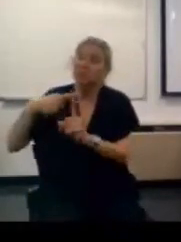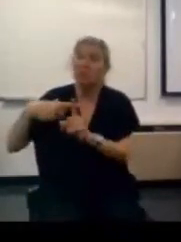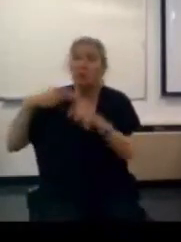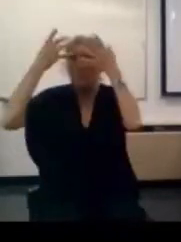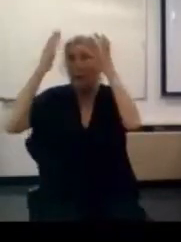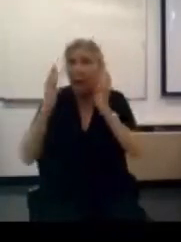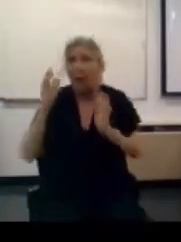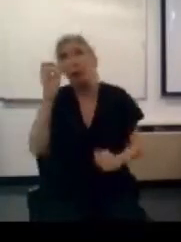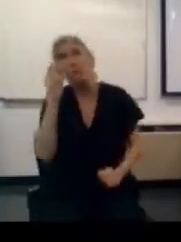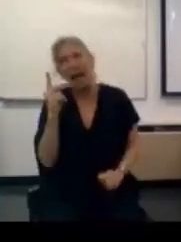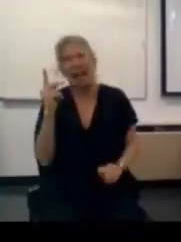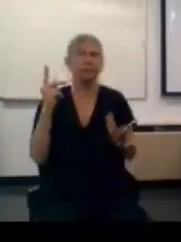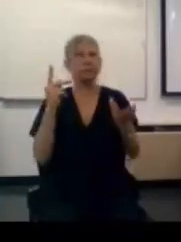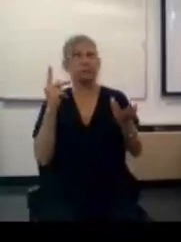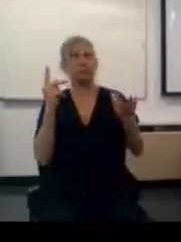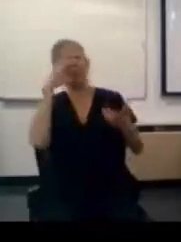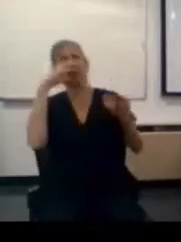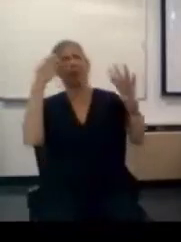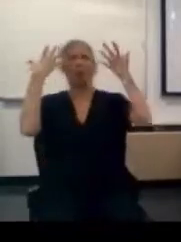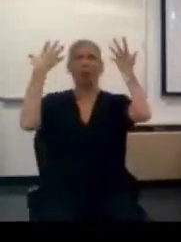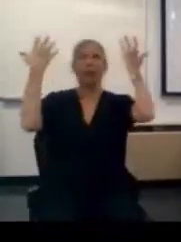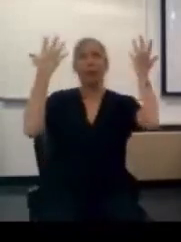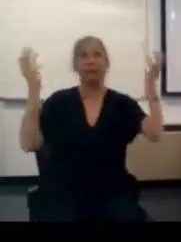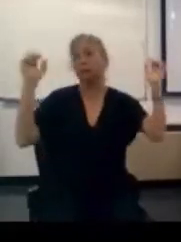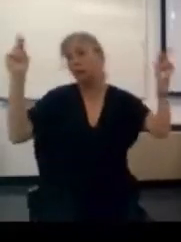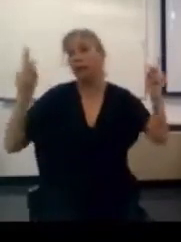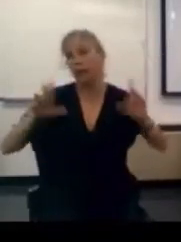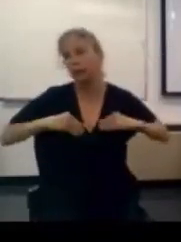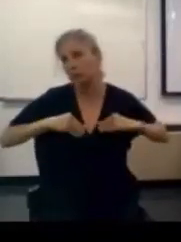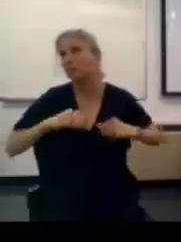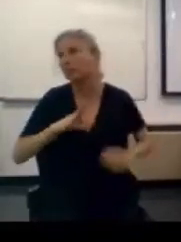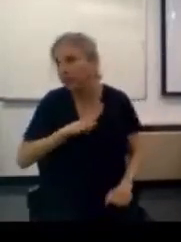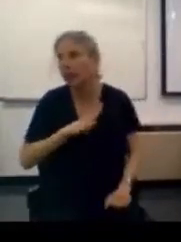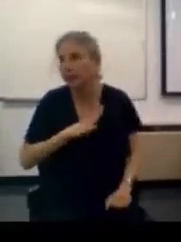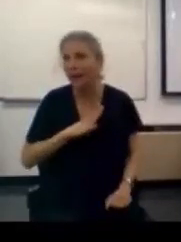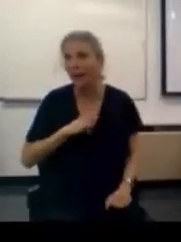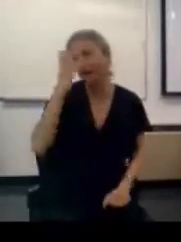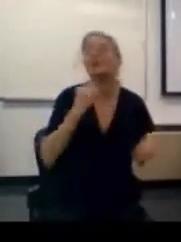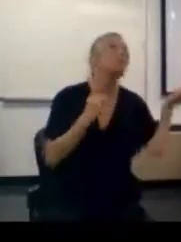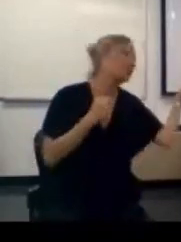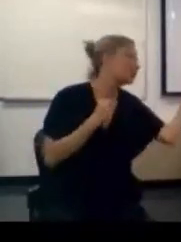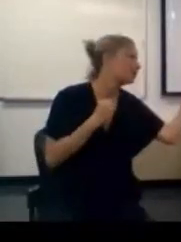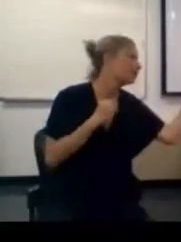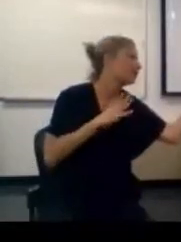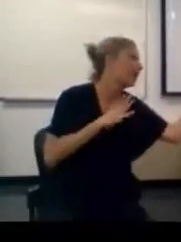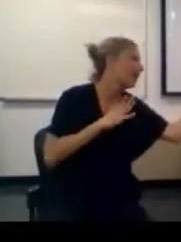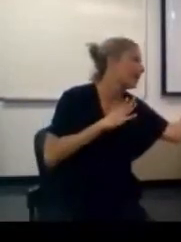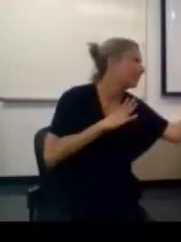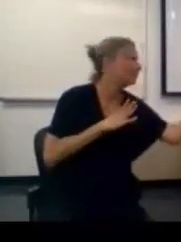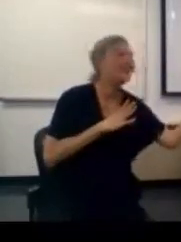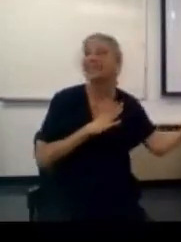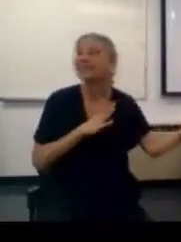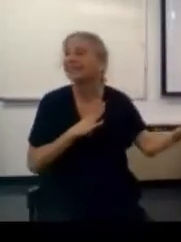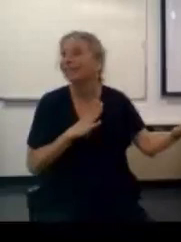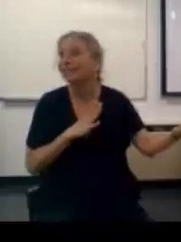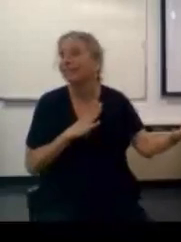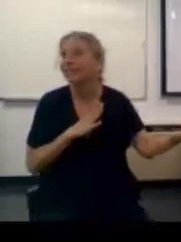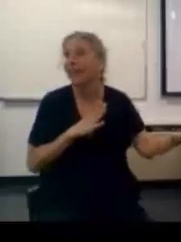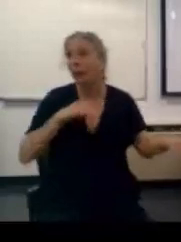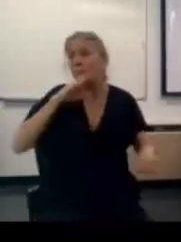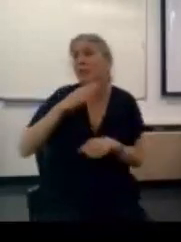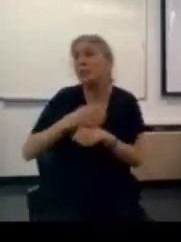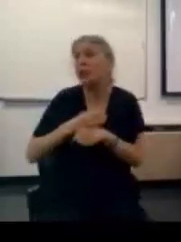know, all kind of good. Then the hair grows back really weird, but you know, if that's the worst of it, that's okay. It looks great. Thank you. You